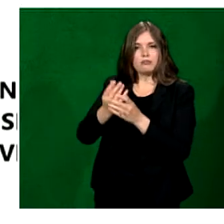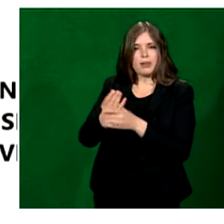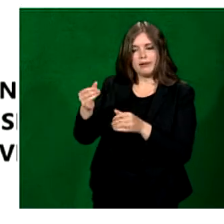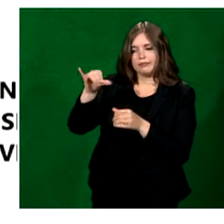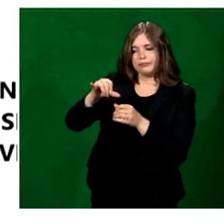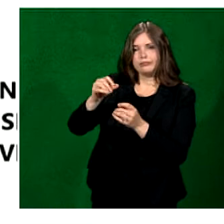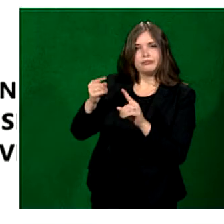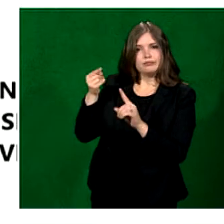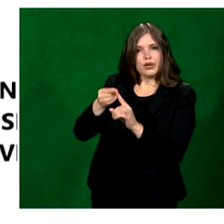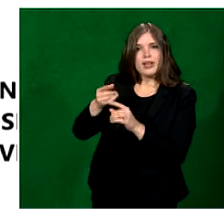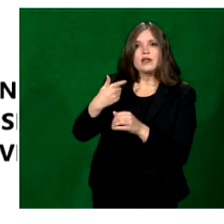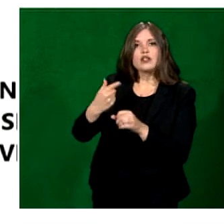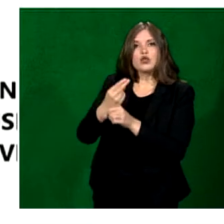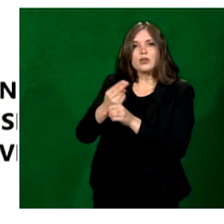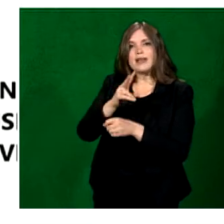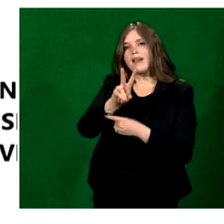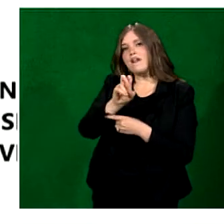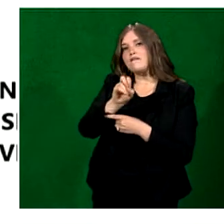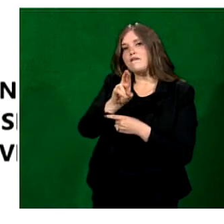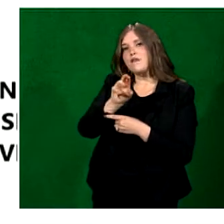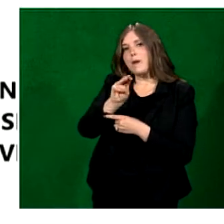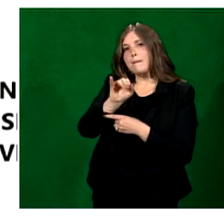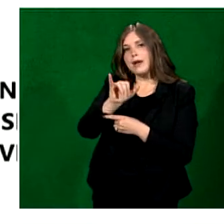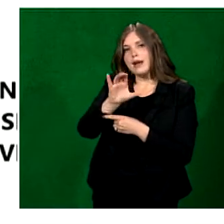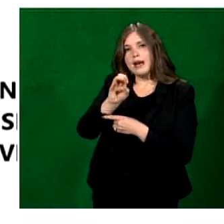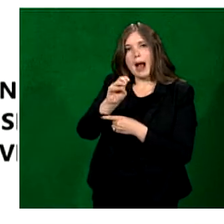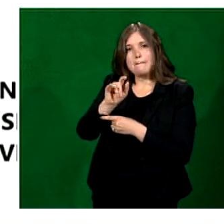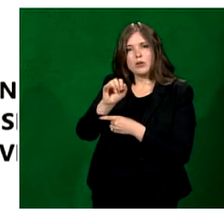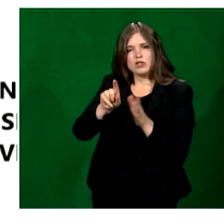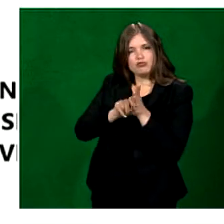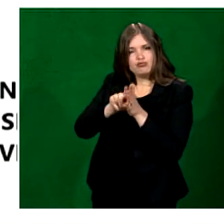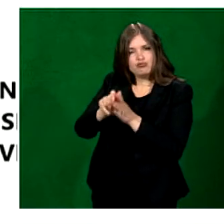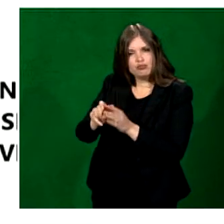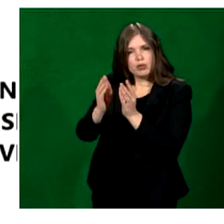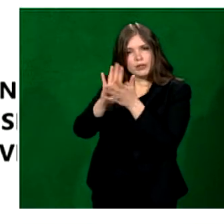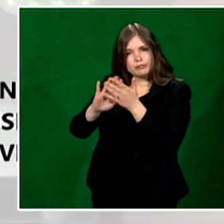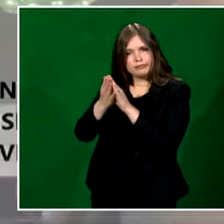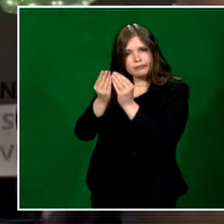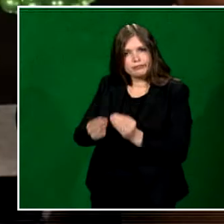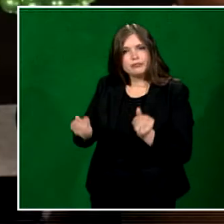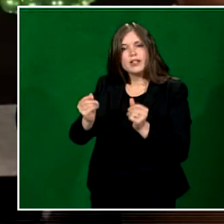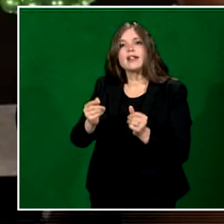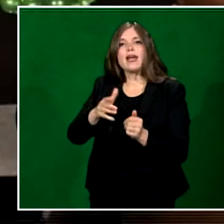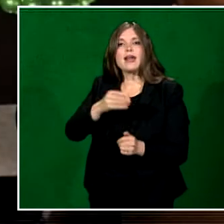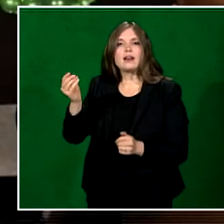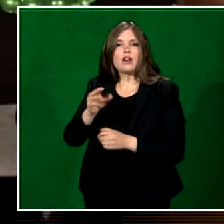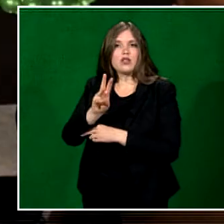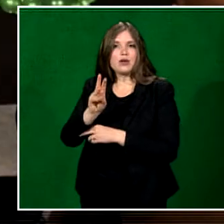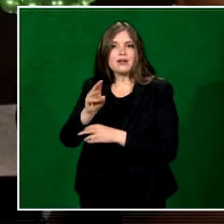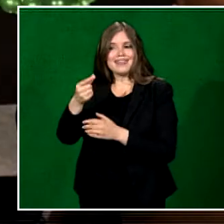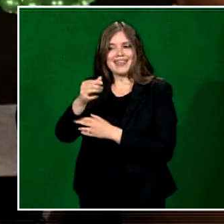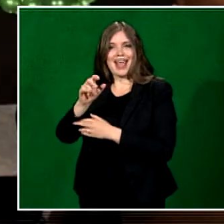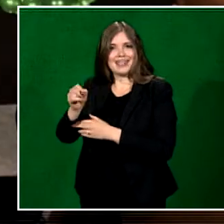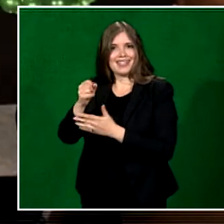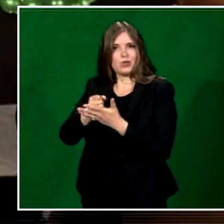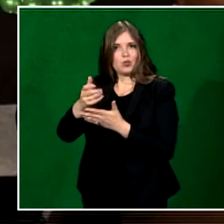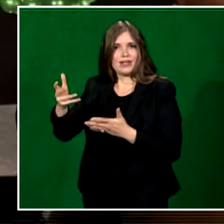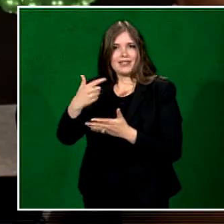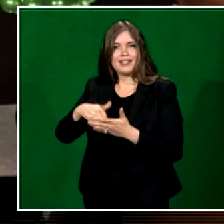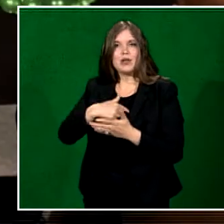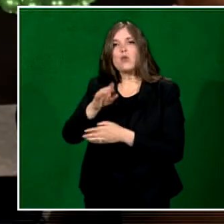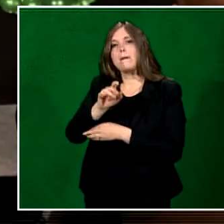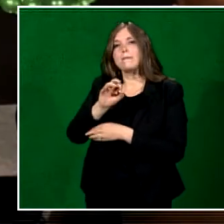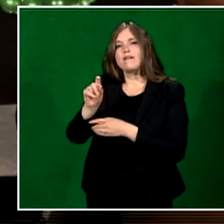of vermicomposting and bioinoculated bagasse, which is wasted, and also buffering that app